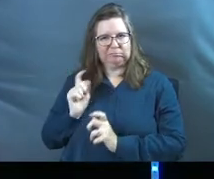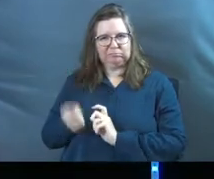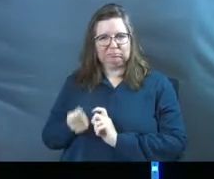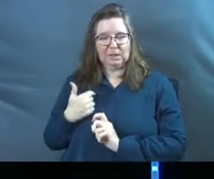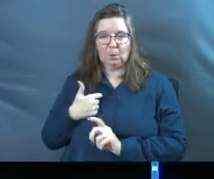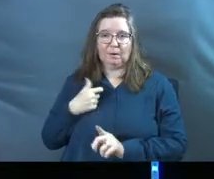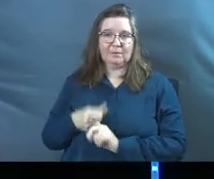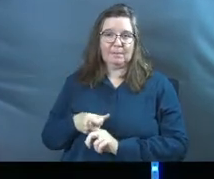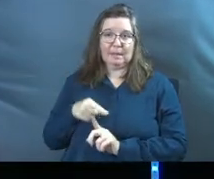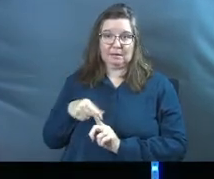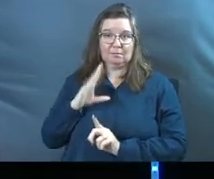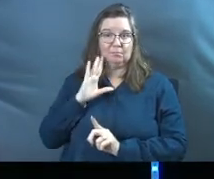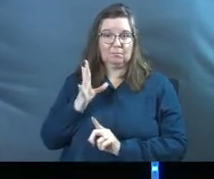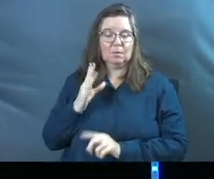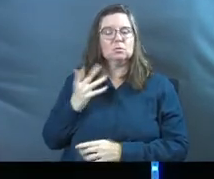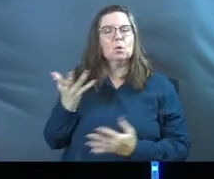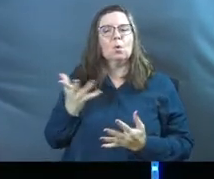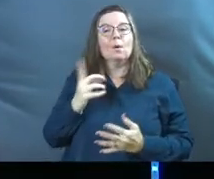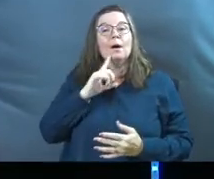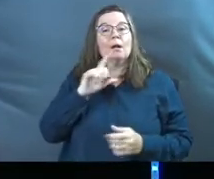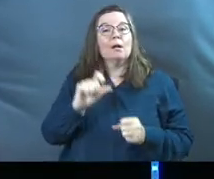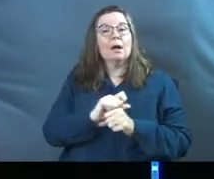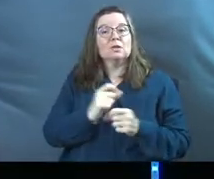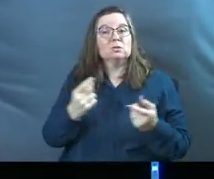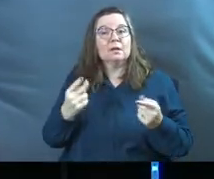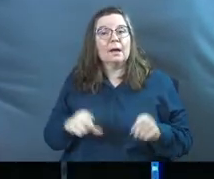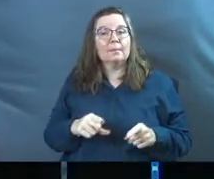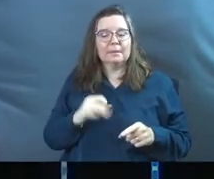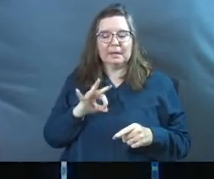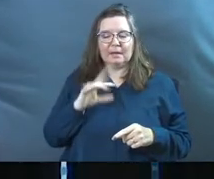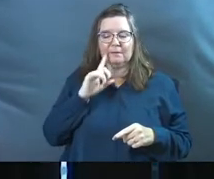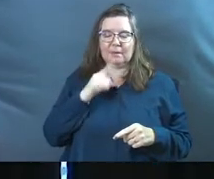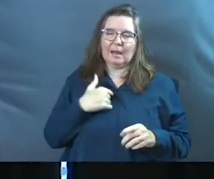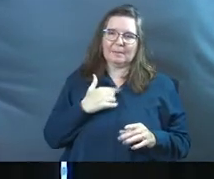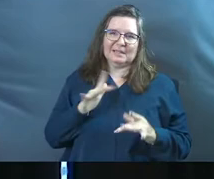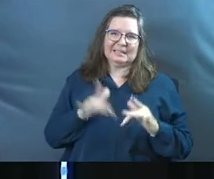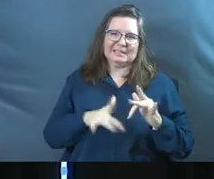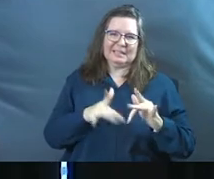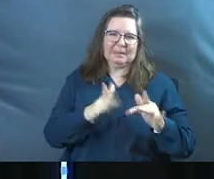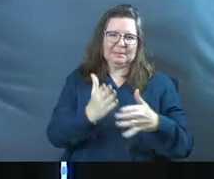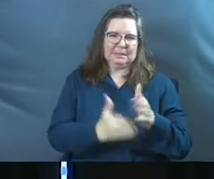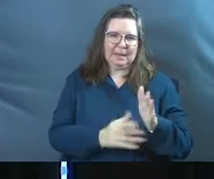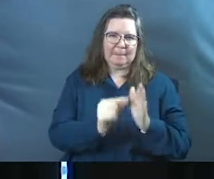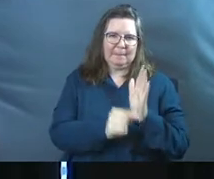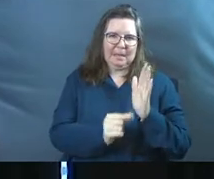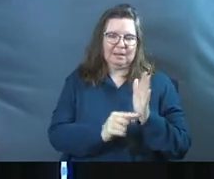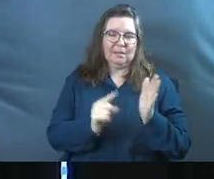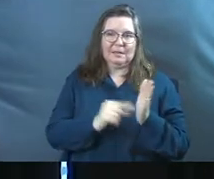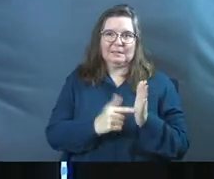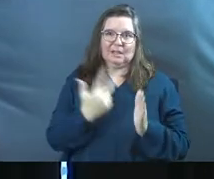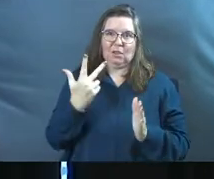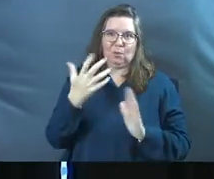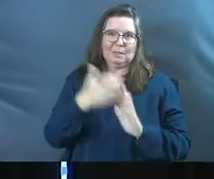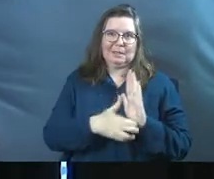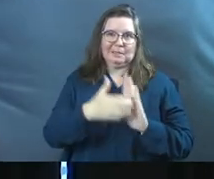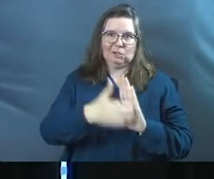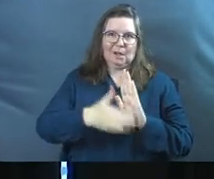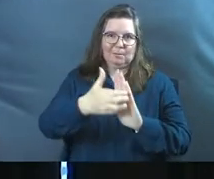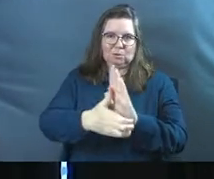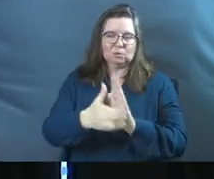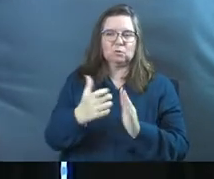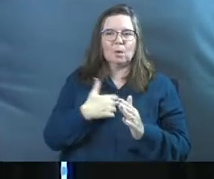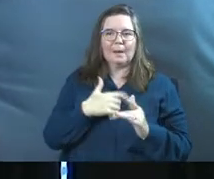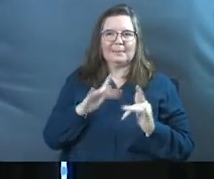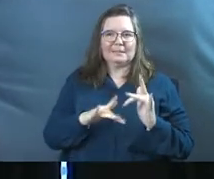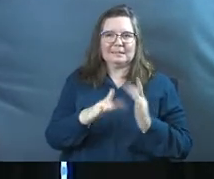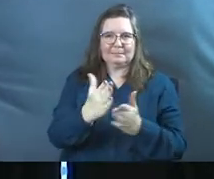It would have impacted him. So what actually happens I'm going to skip over some passages because this is like a 3-chapter section. So I'm